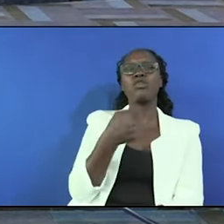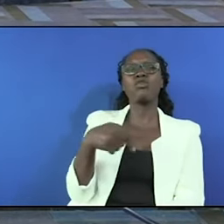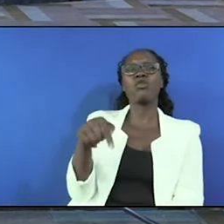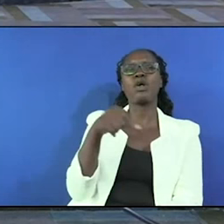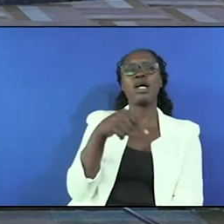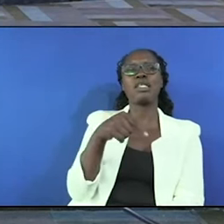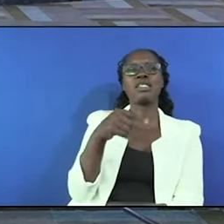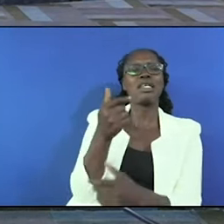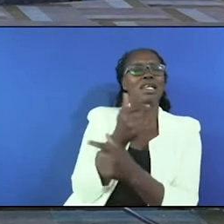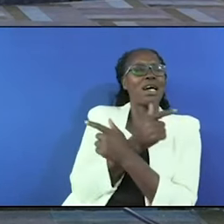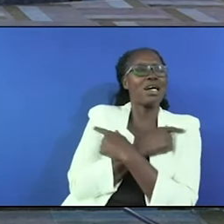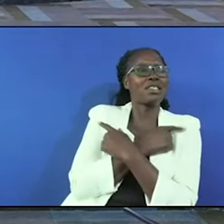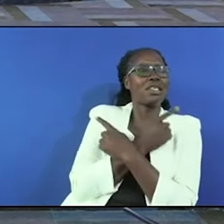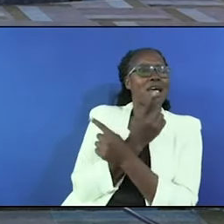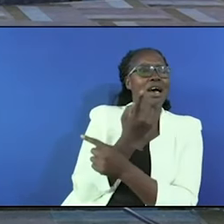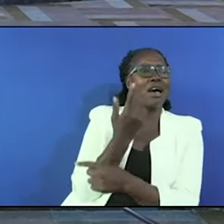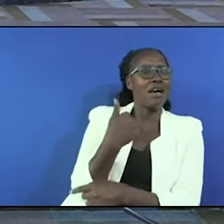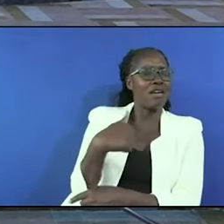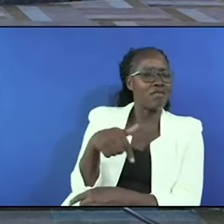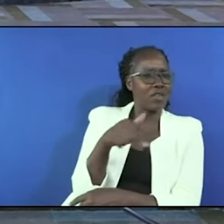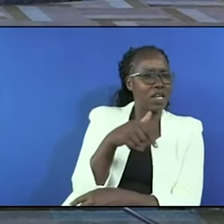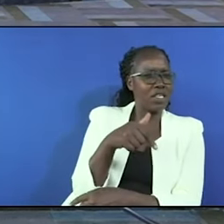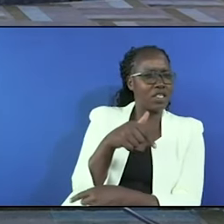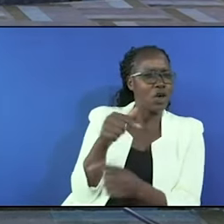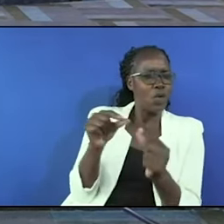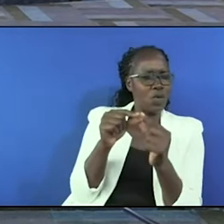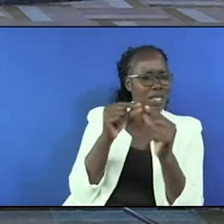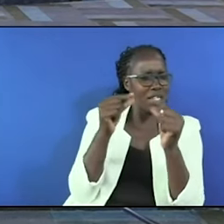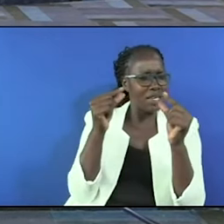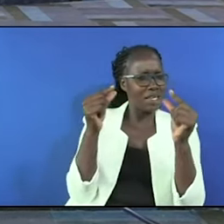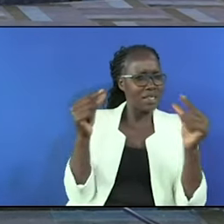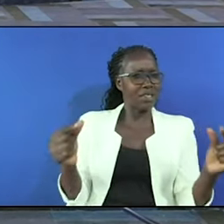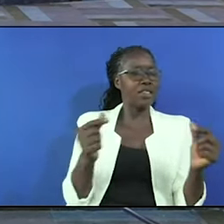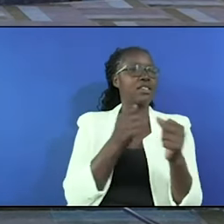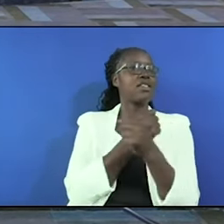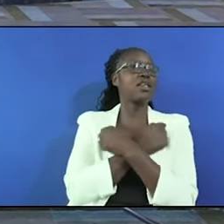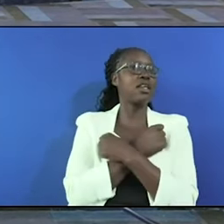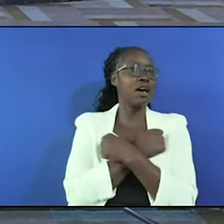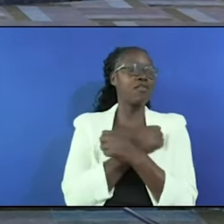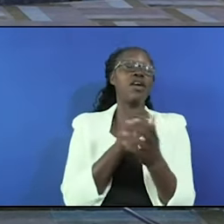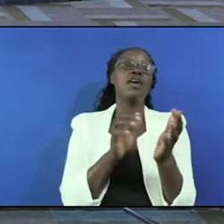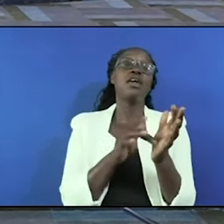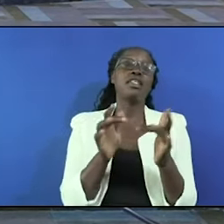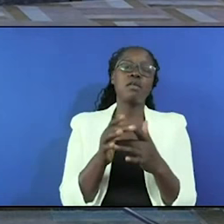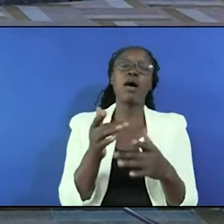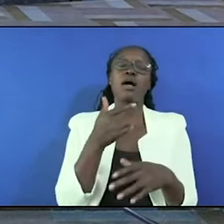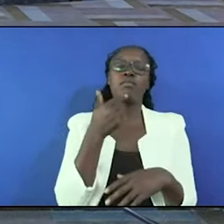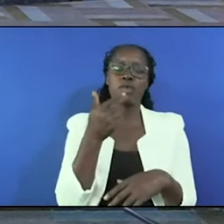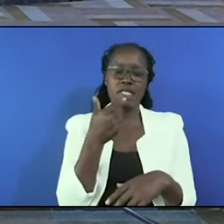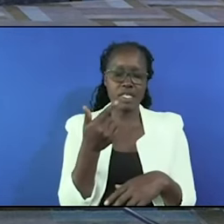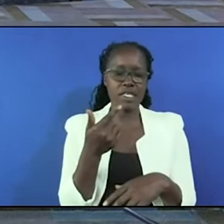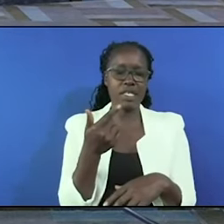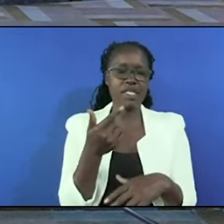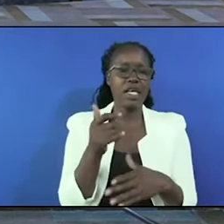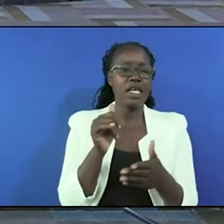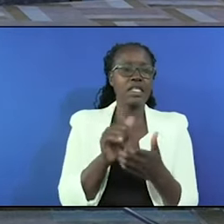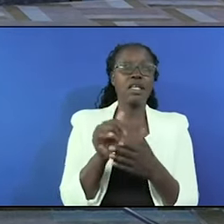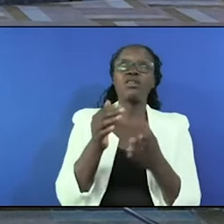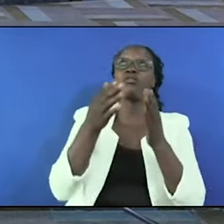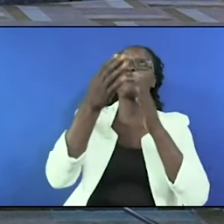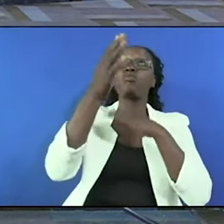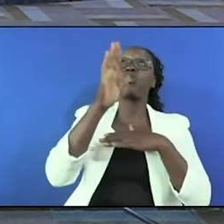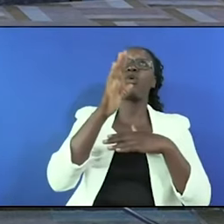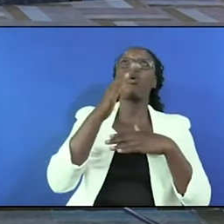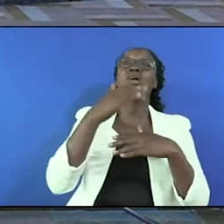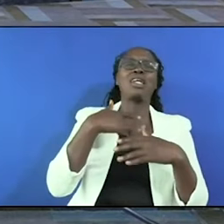and has loved us with a great love. The Bible says that God